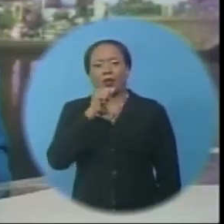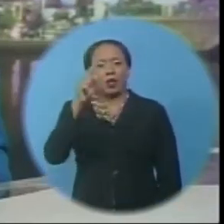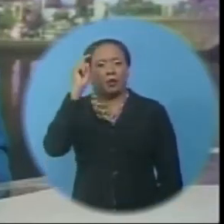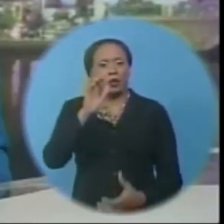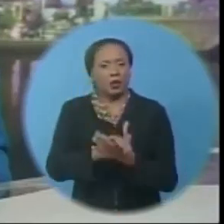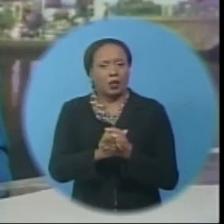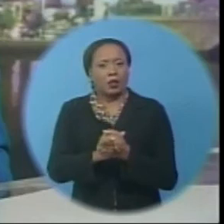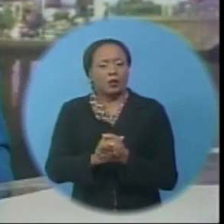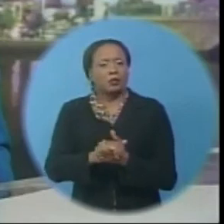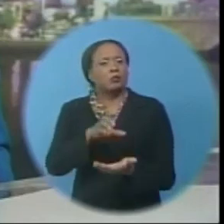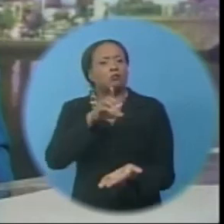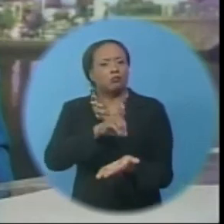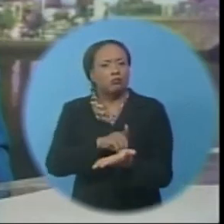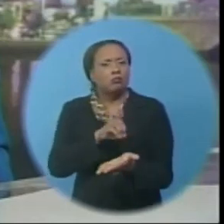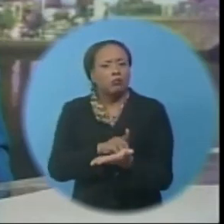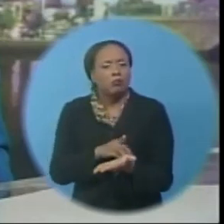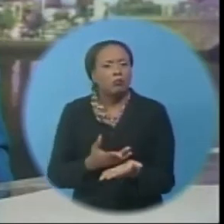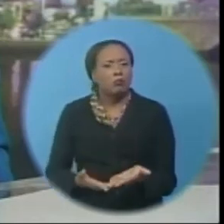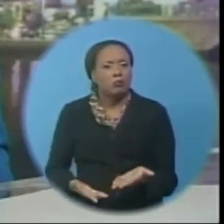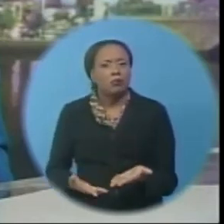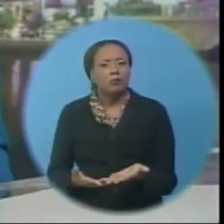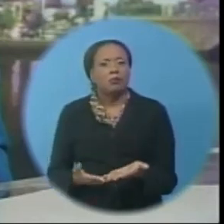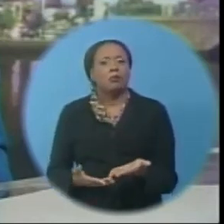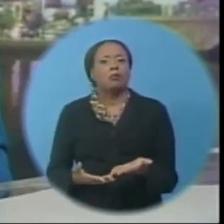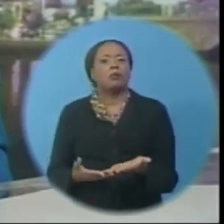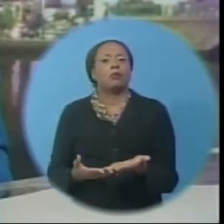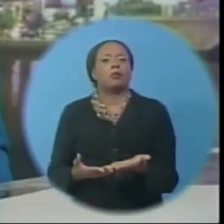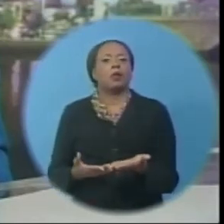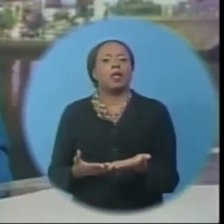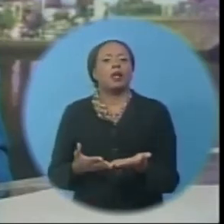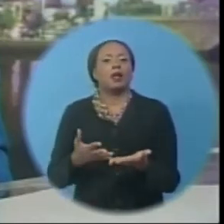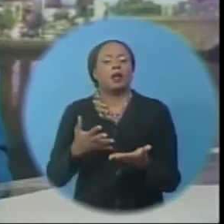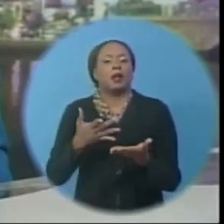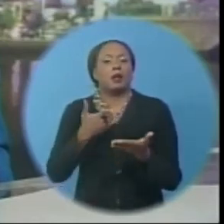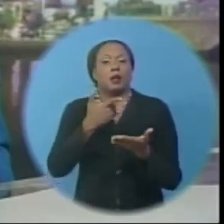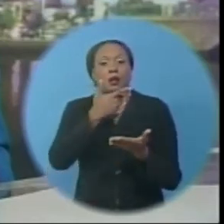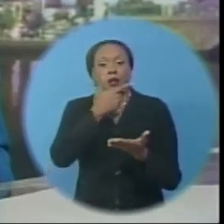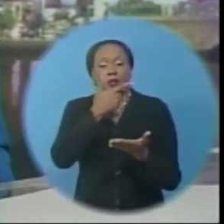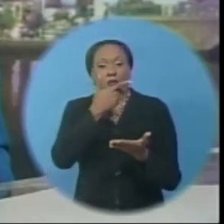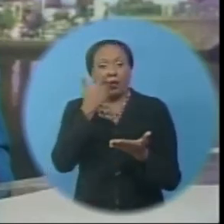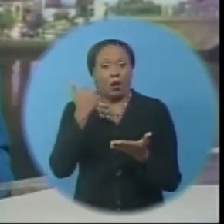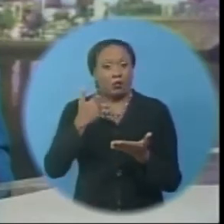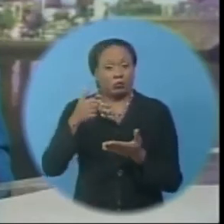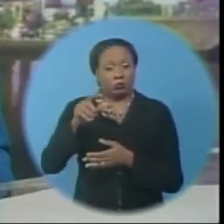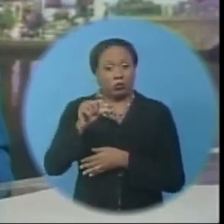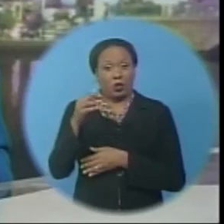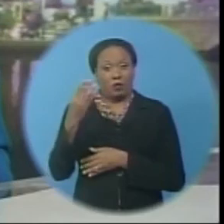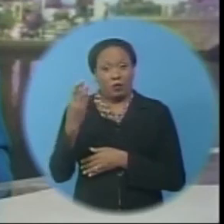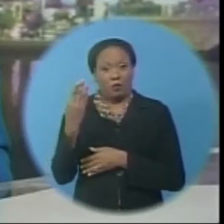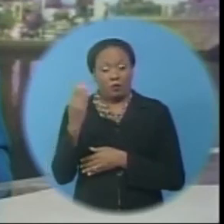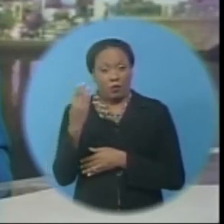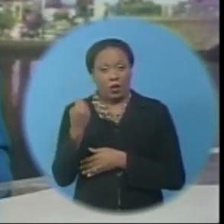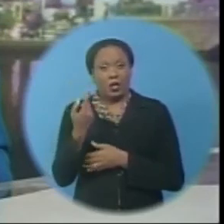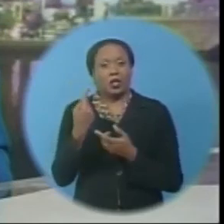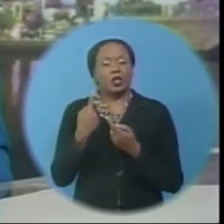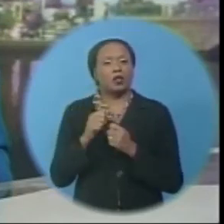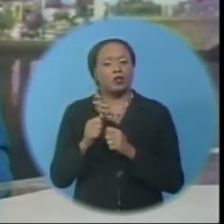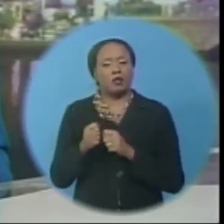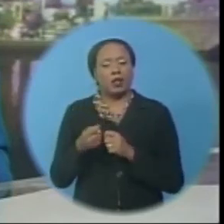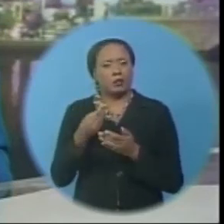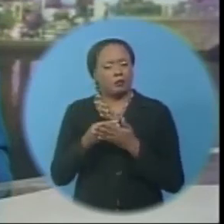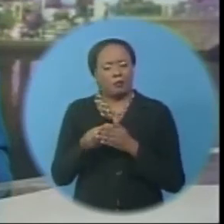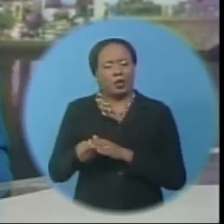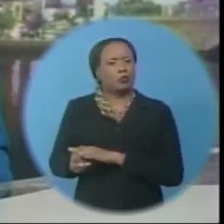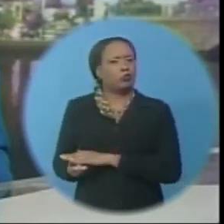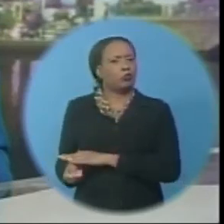Dr. Jephthah Ford, who was charged in 2014 following allegations that he attempted to bribe a member of the Revenue